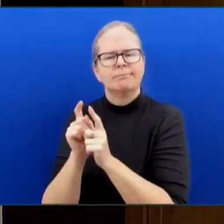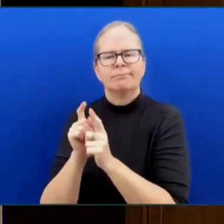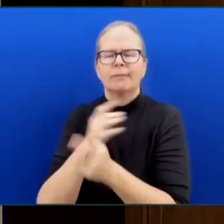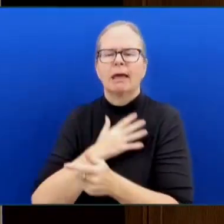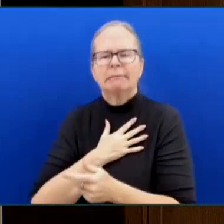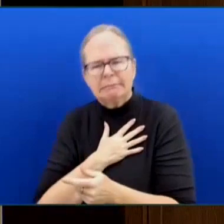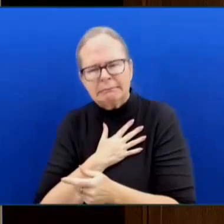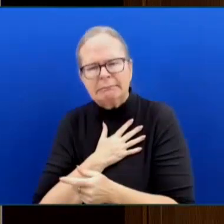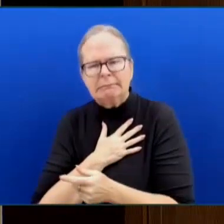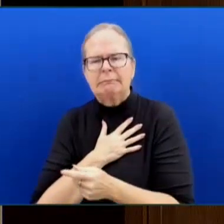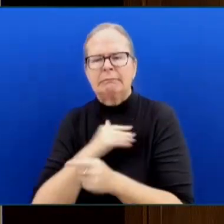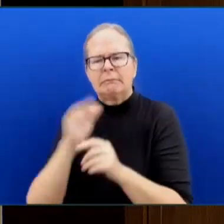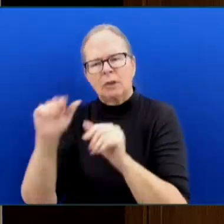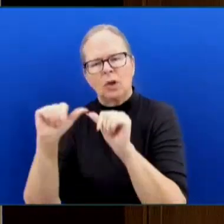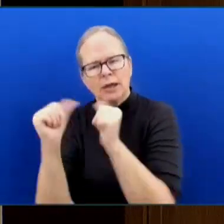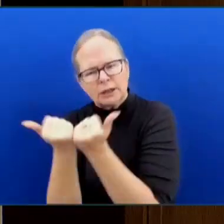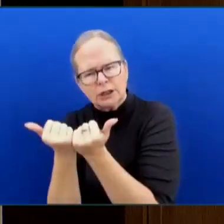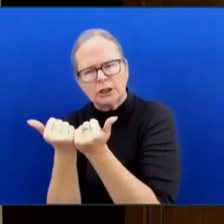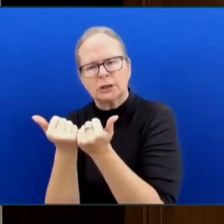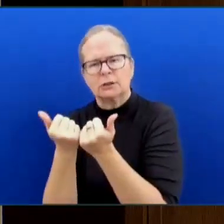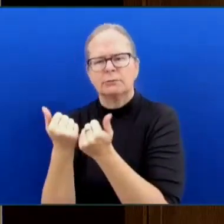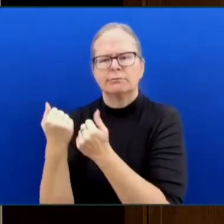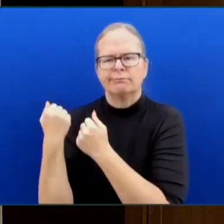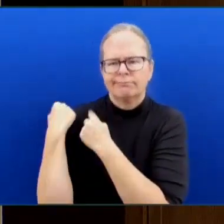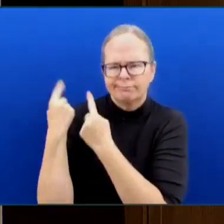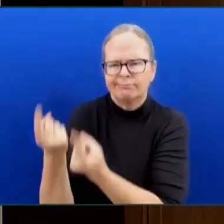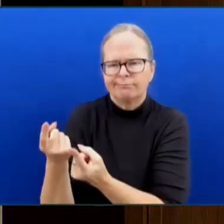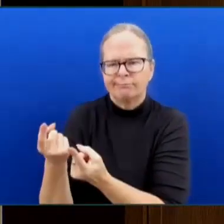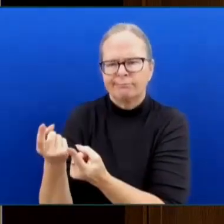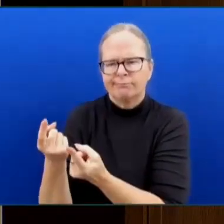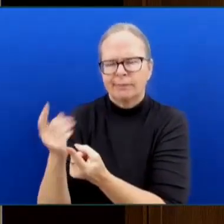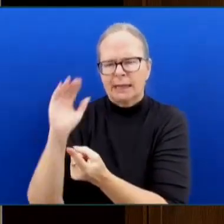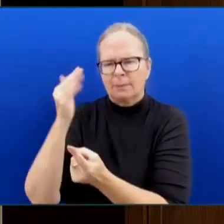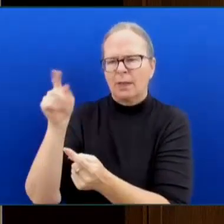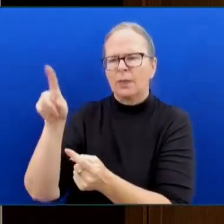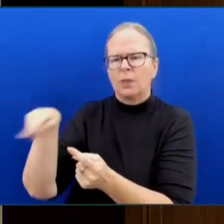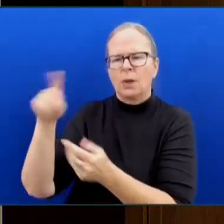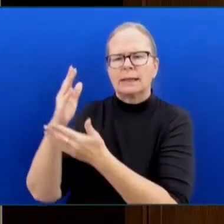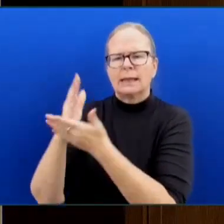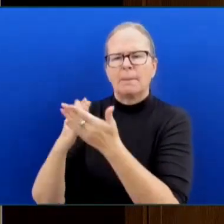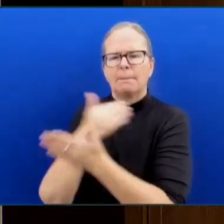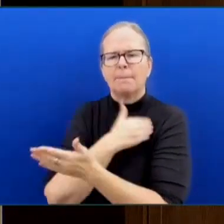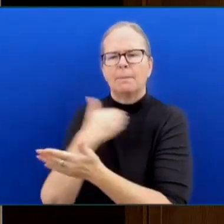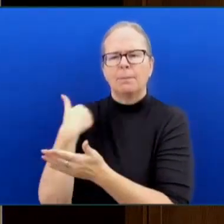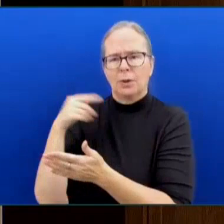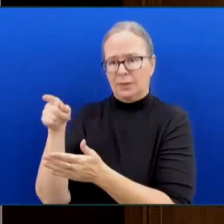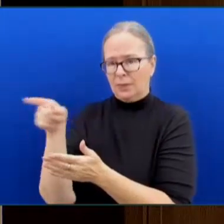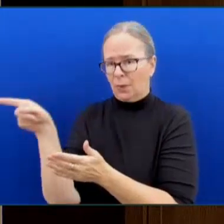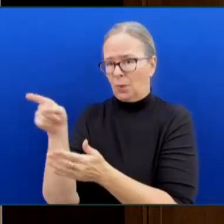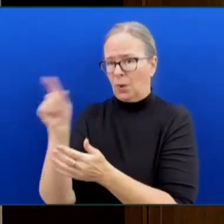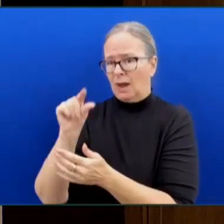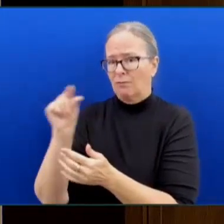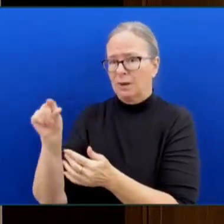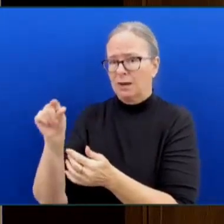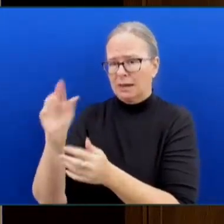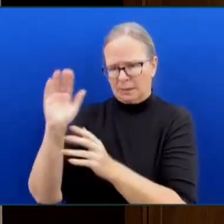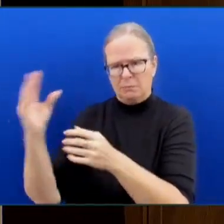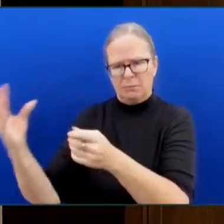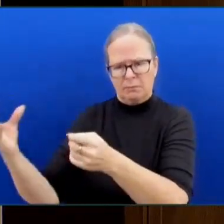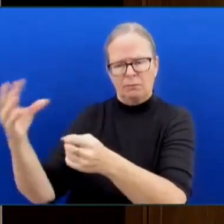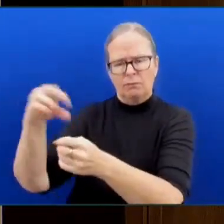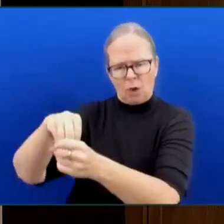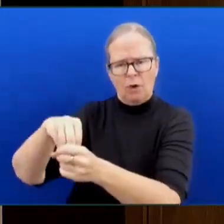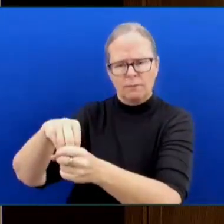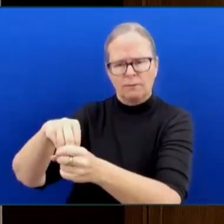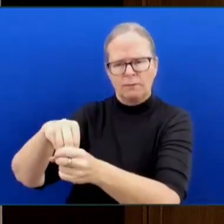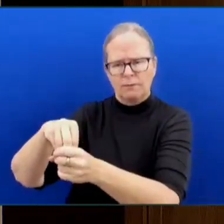members of the government, will the Attorney General agree that when the report to Crown Counsel